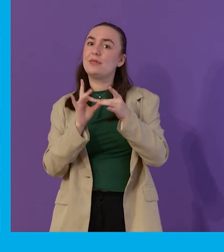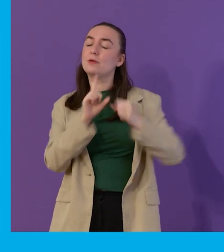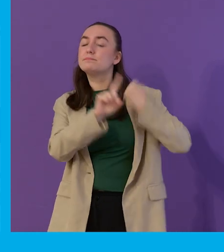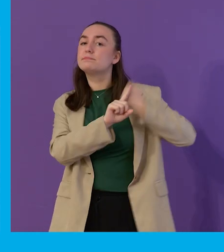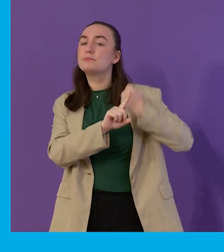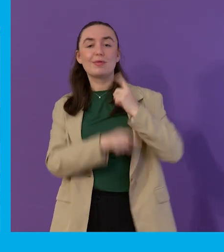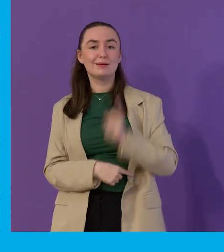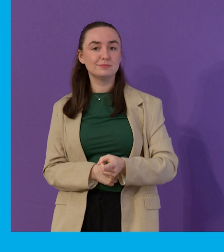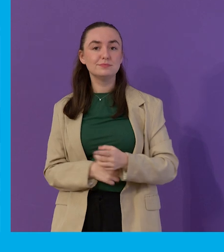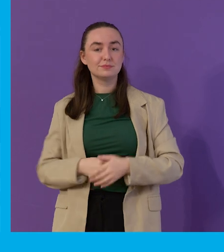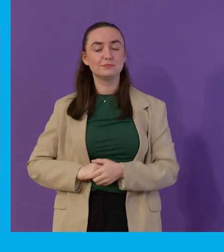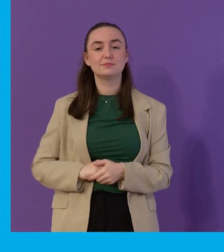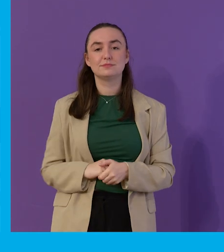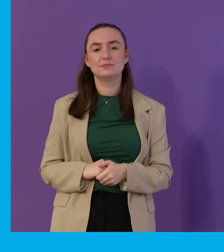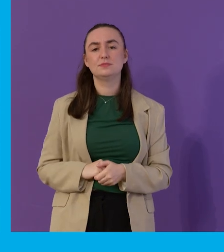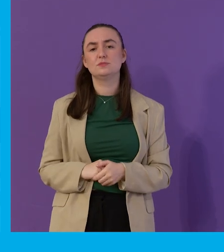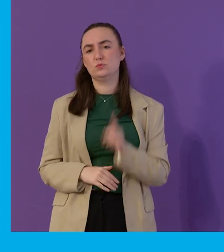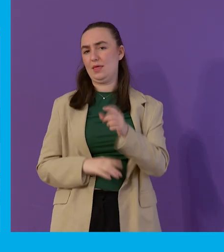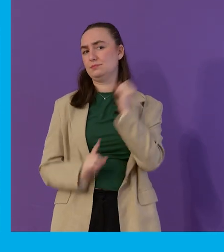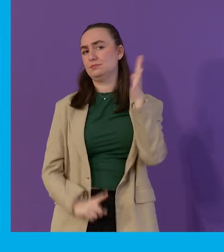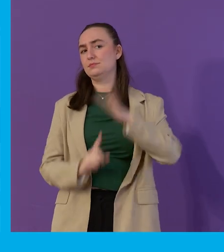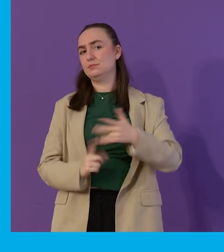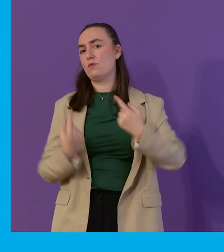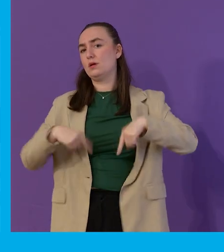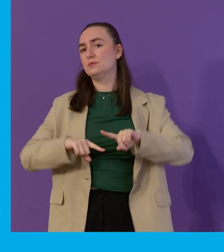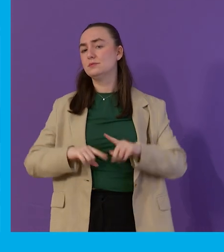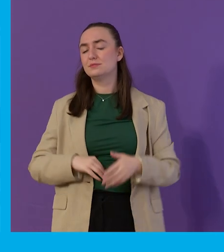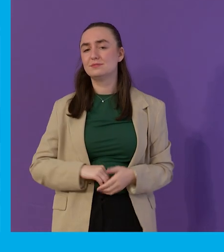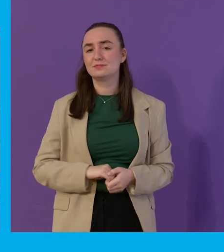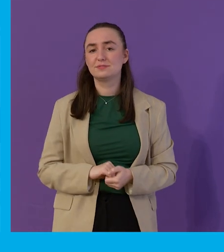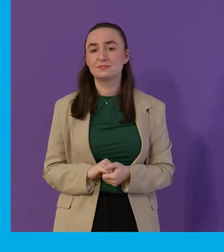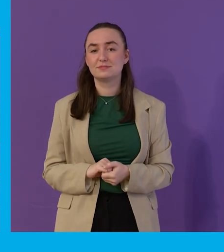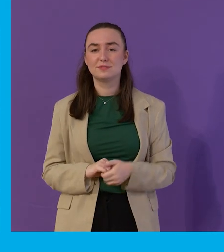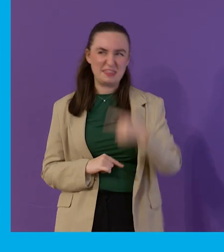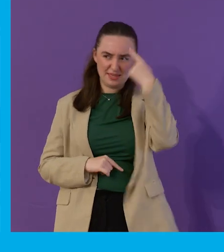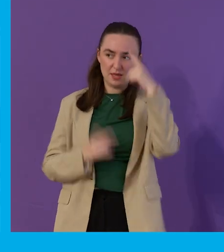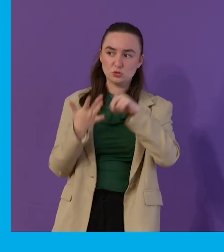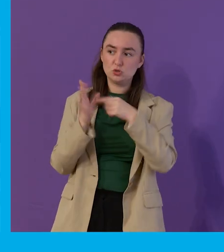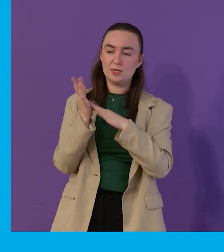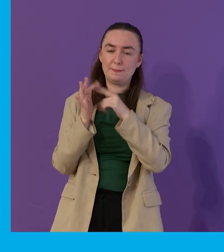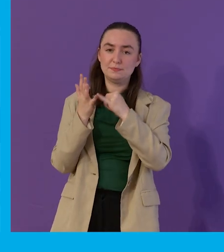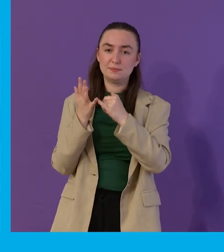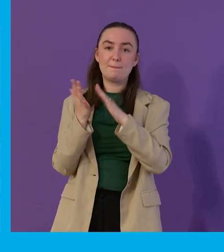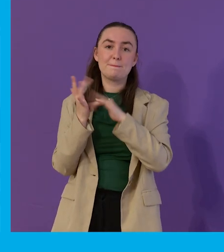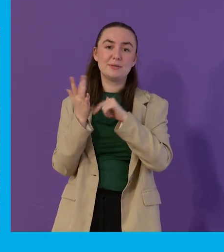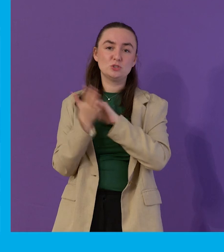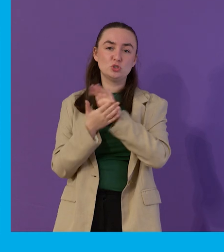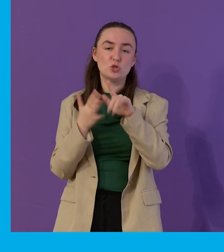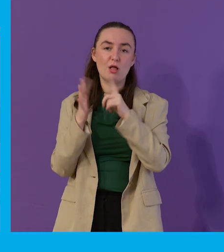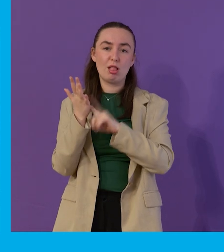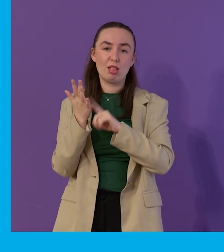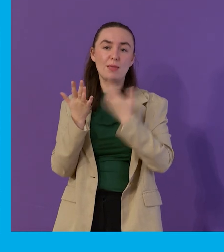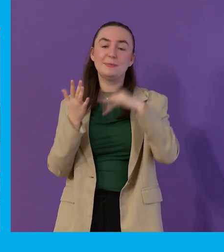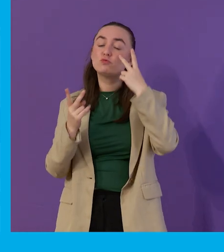us. So you know, it's a principle that we have to observe. And I think James Mitchell, writing in the Left